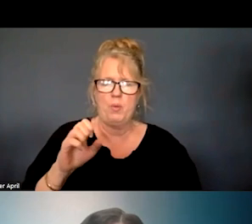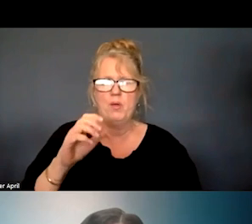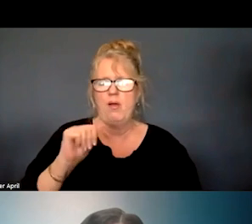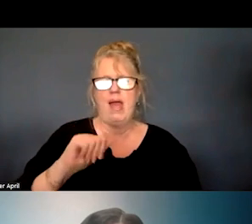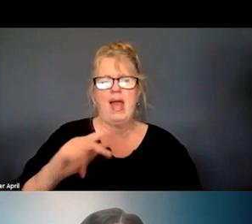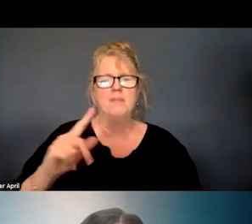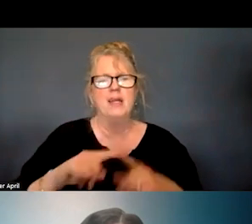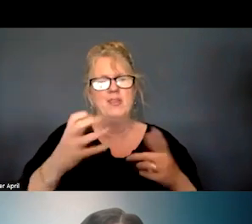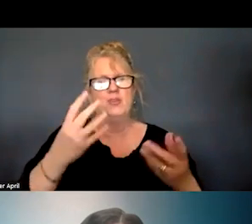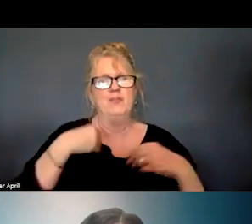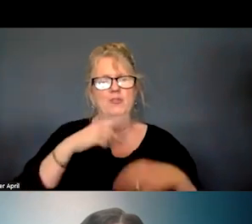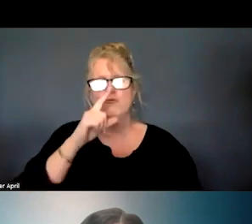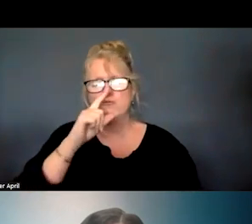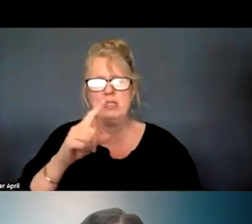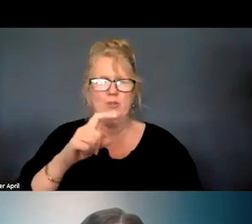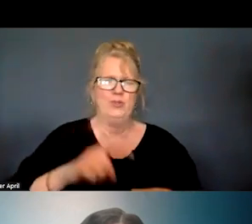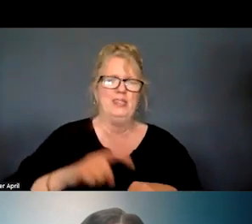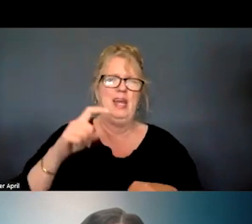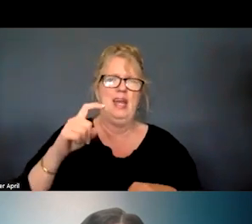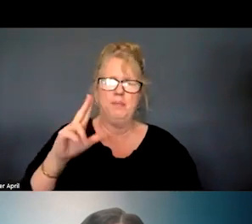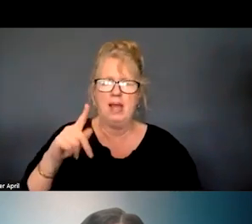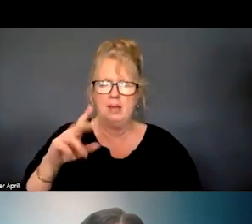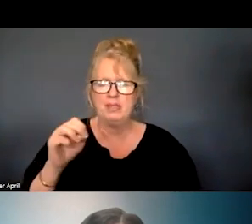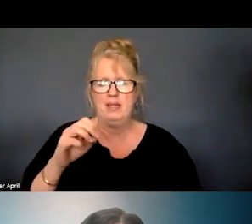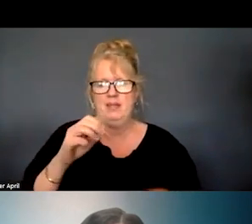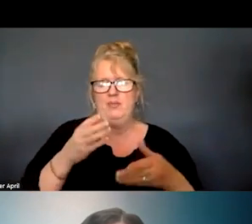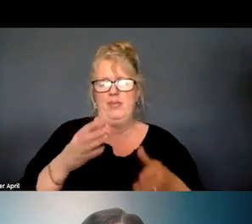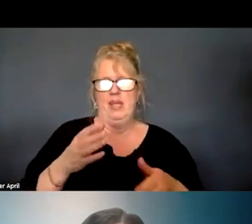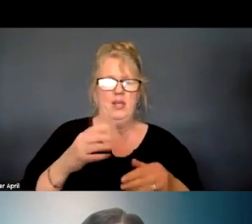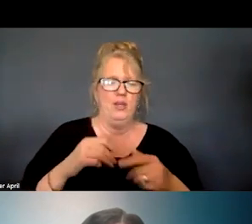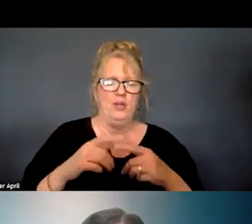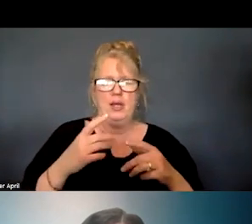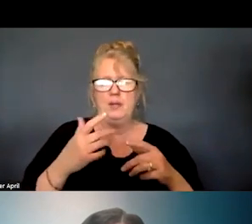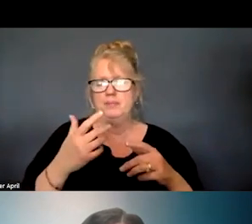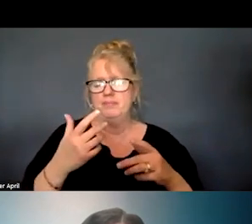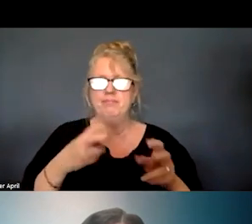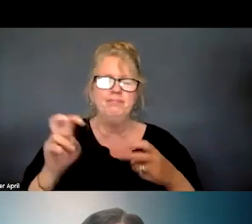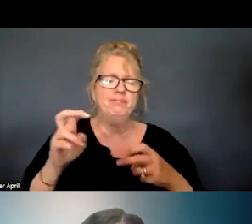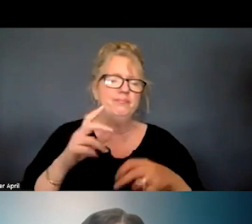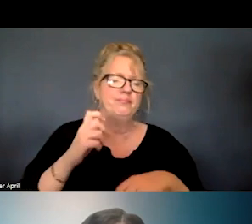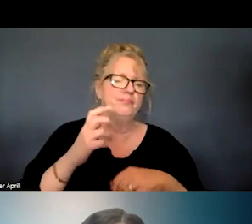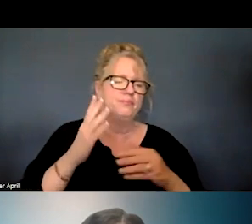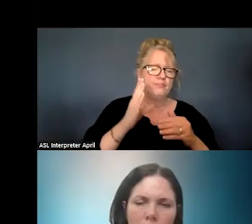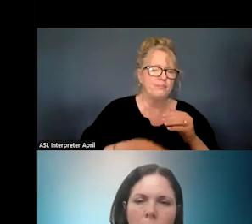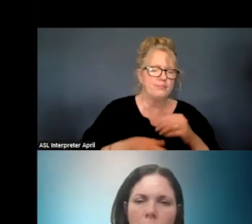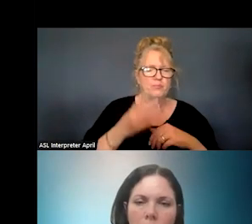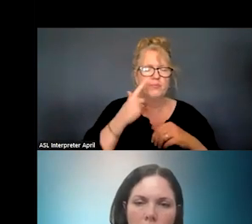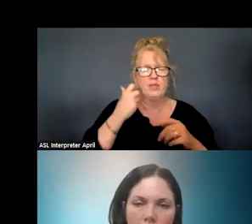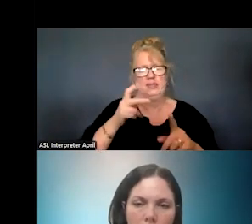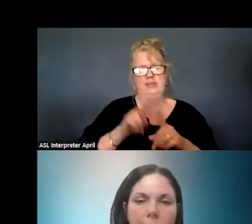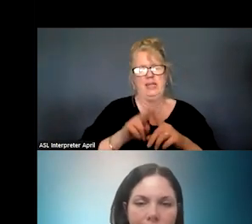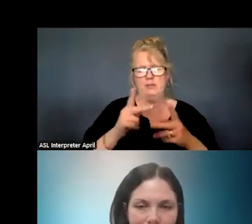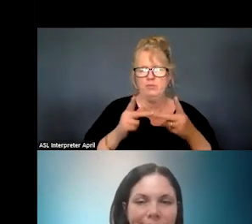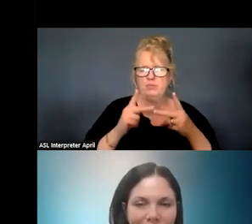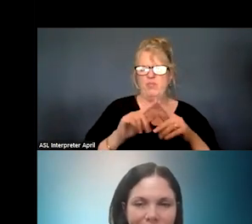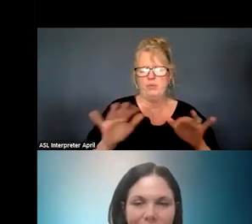give us real-time app updates, on scene, transporting, dispatch completed, and assigning dispositions and things